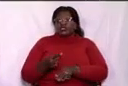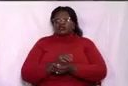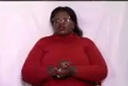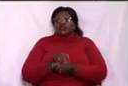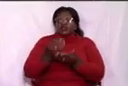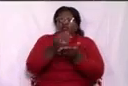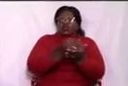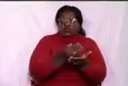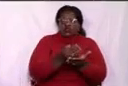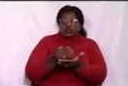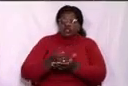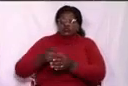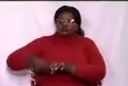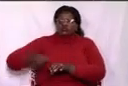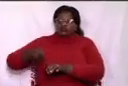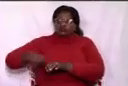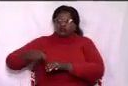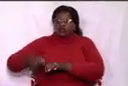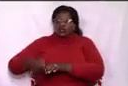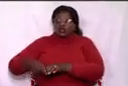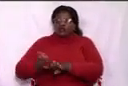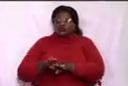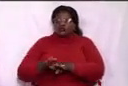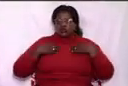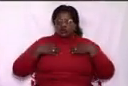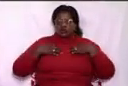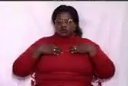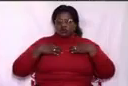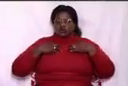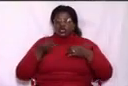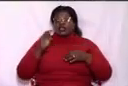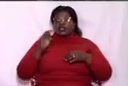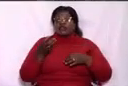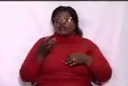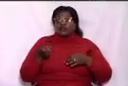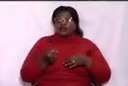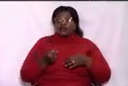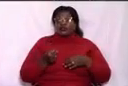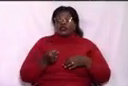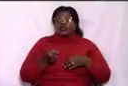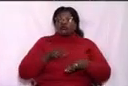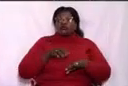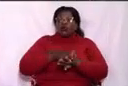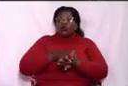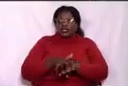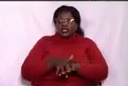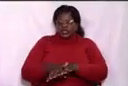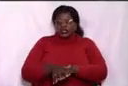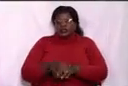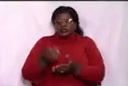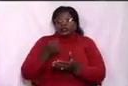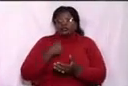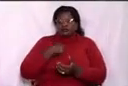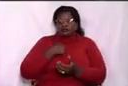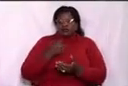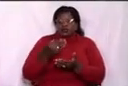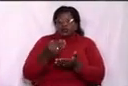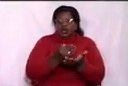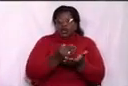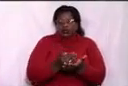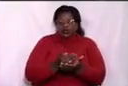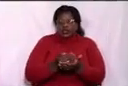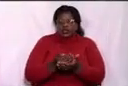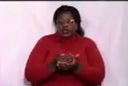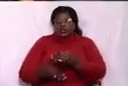other tailors that make garments. So when they have pieces left, I collect them from them. Okay, so instead of